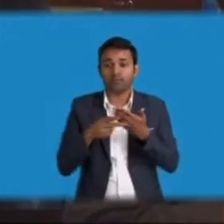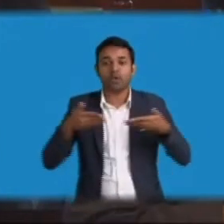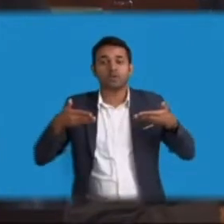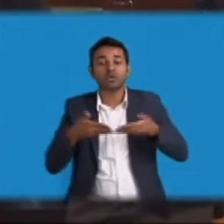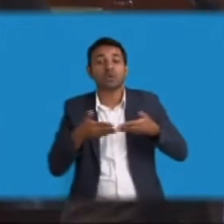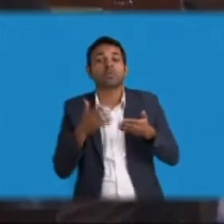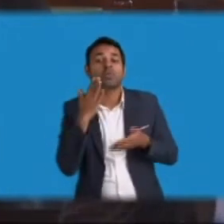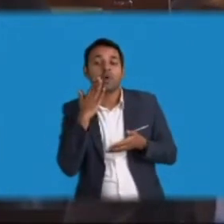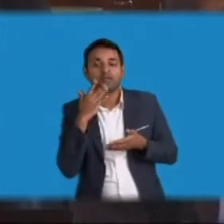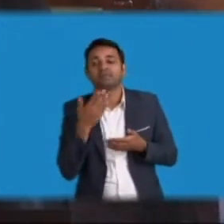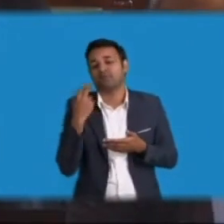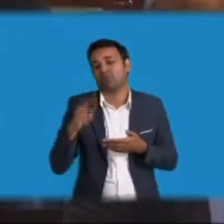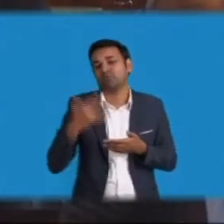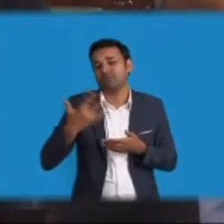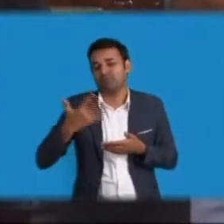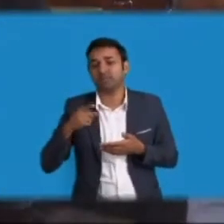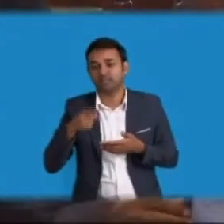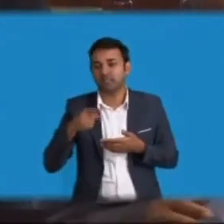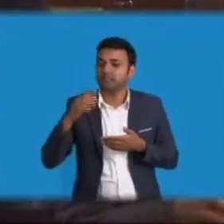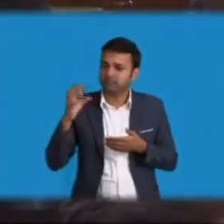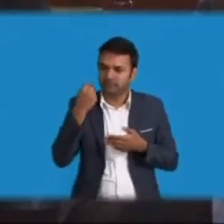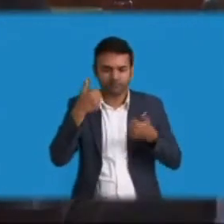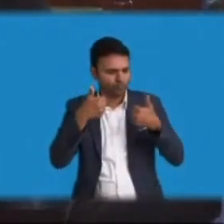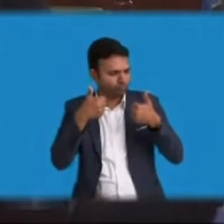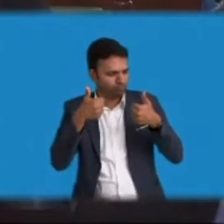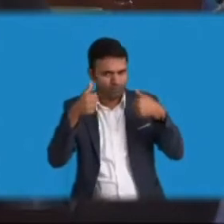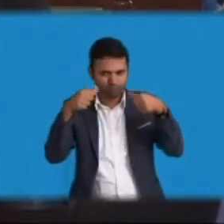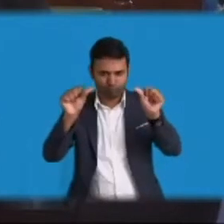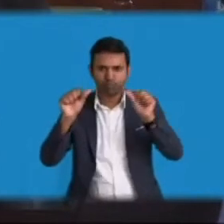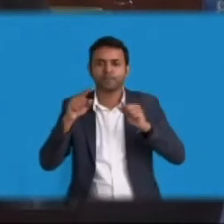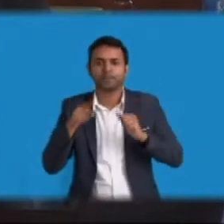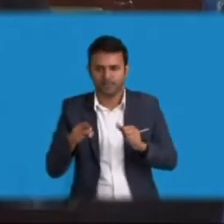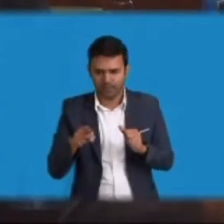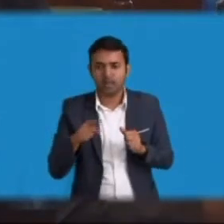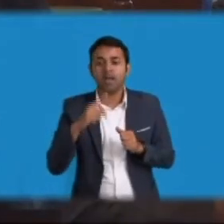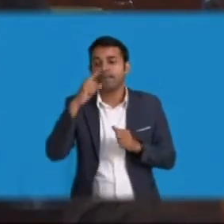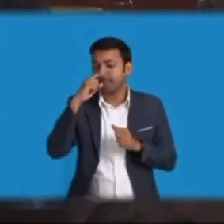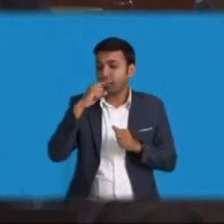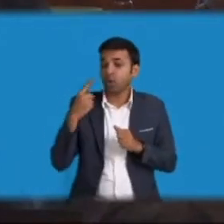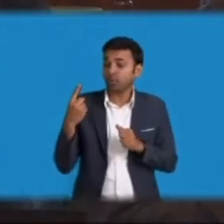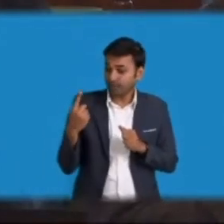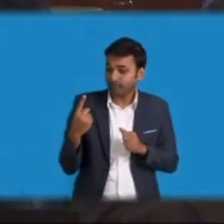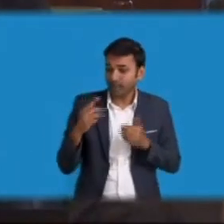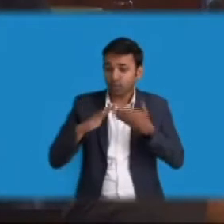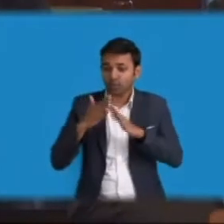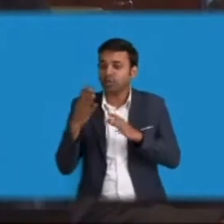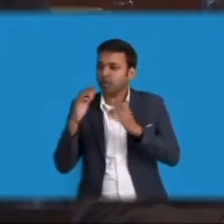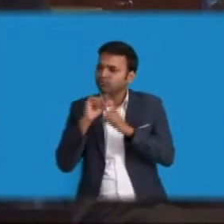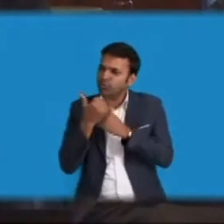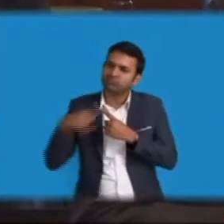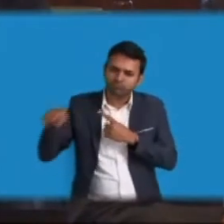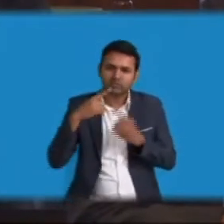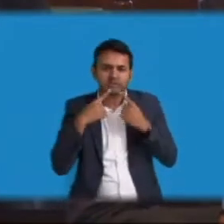successful program widely appreciated by the ratepayers. Madam Speaker, for the purpose of promoting clean and green